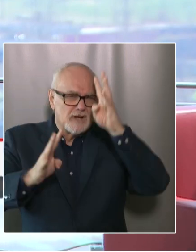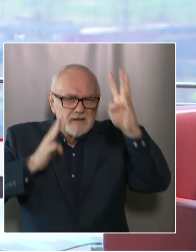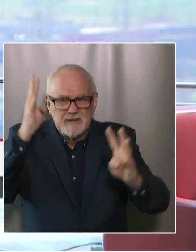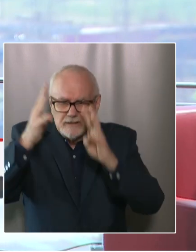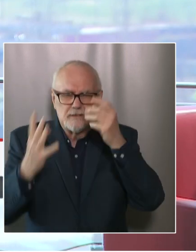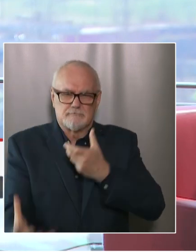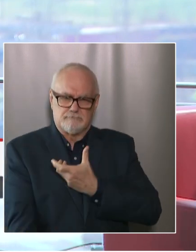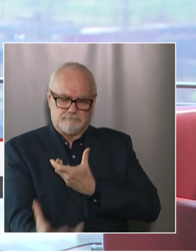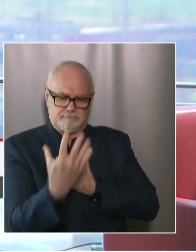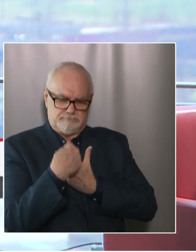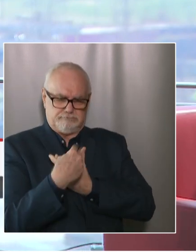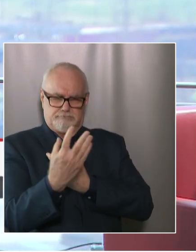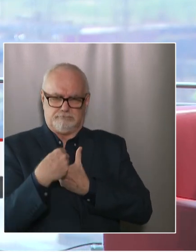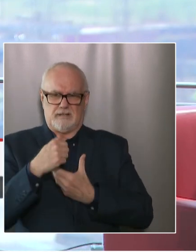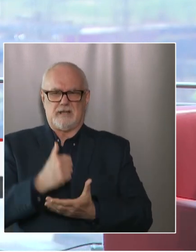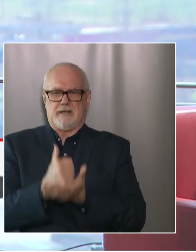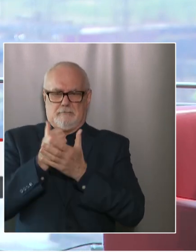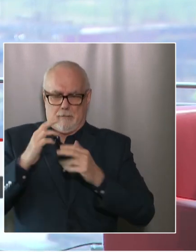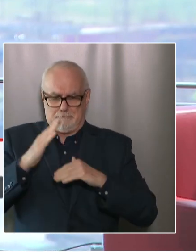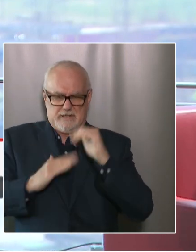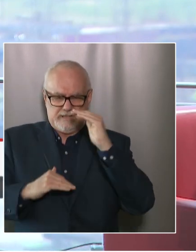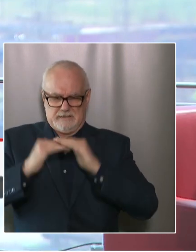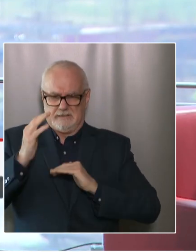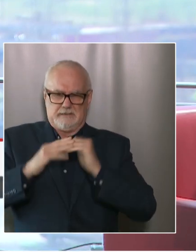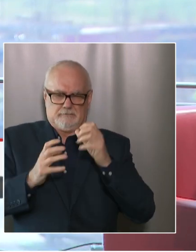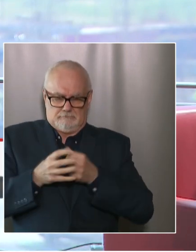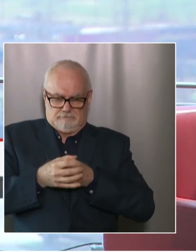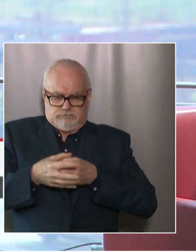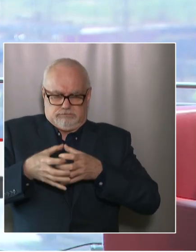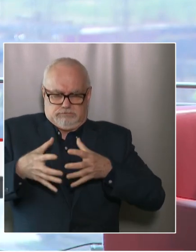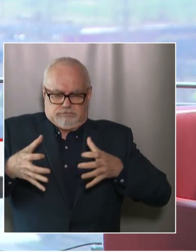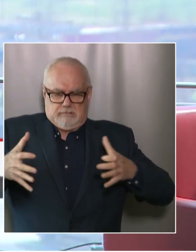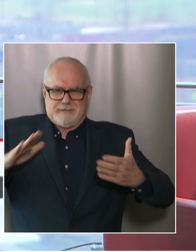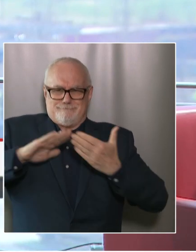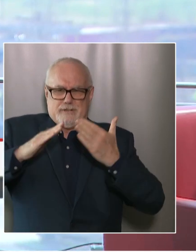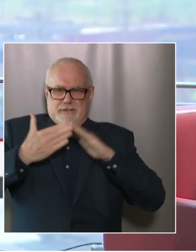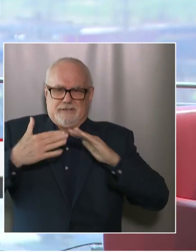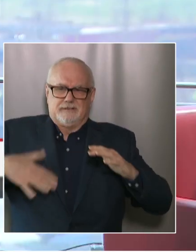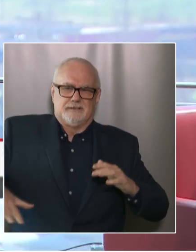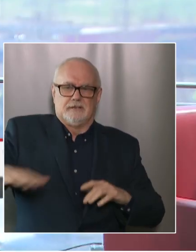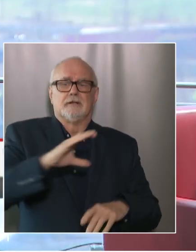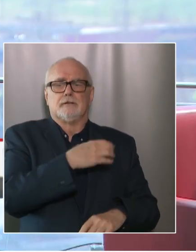Mayor Bowser's vision, to unstick stuck projects, to grow in a way that